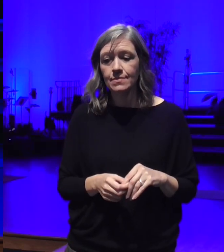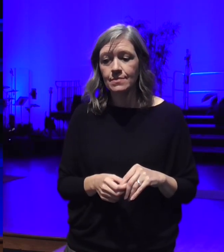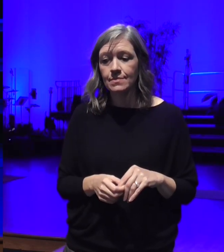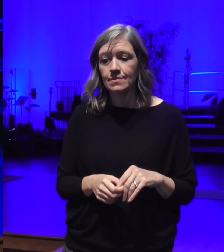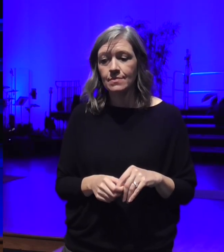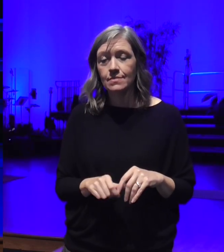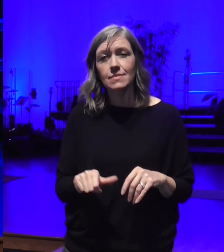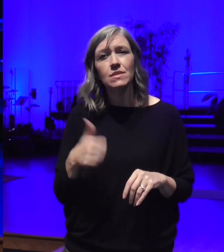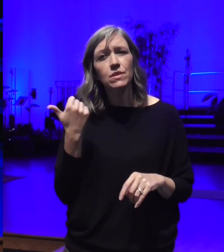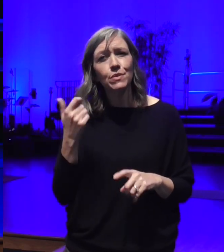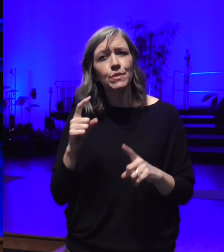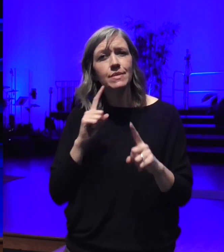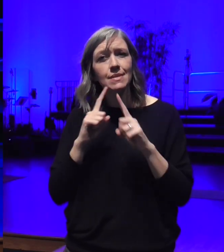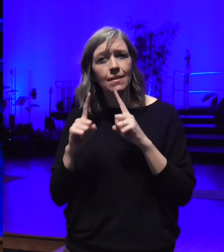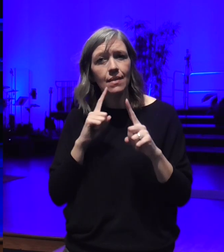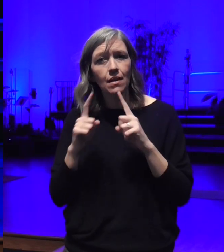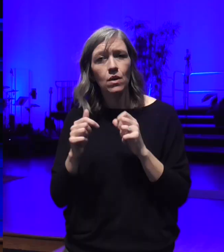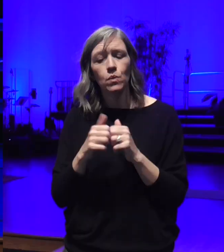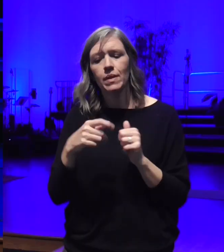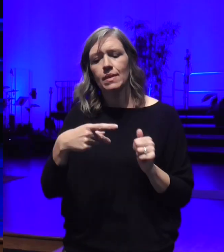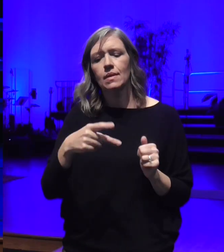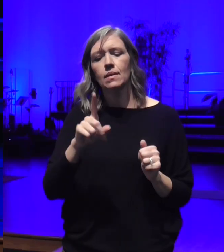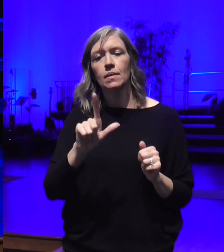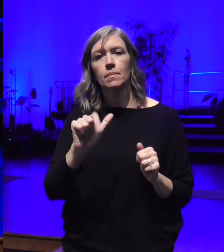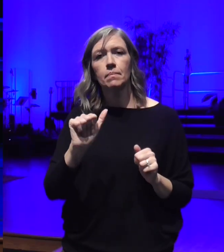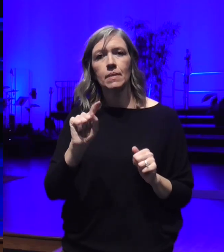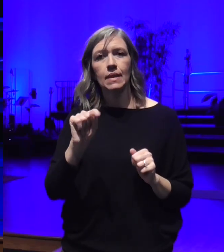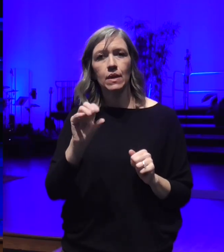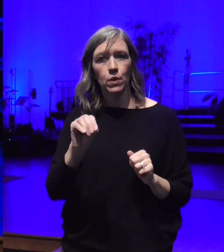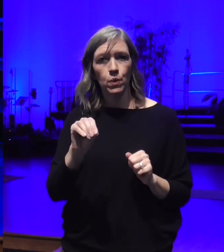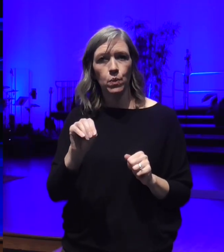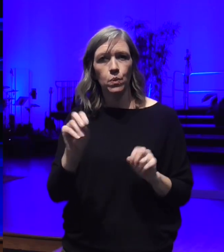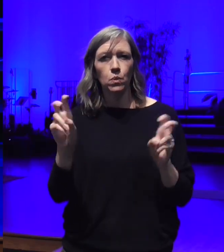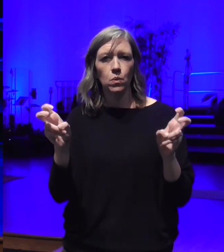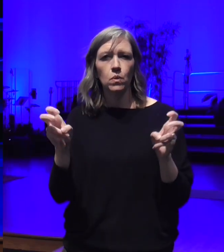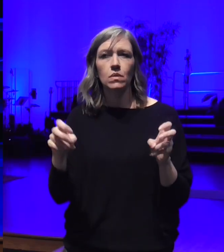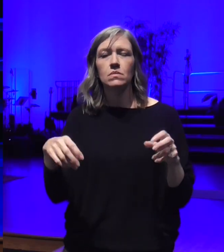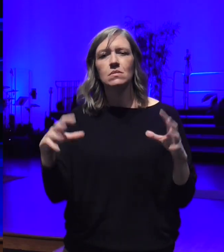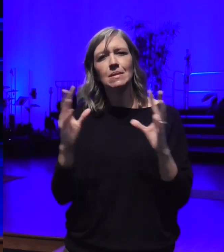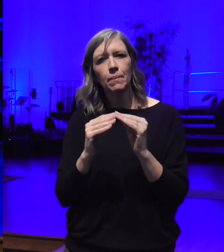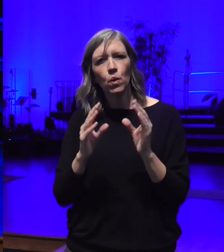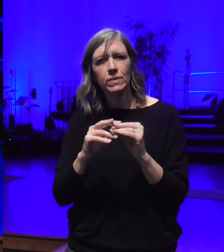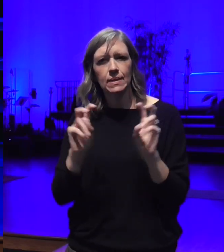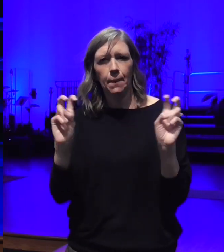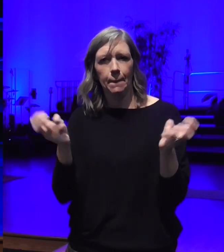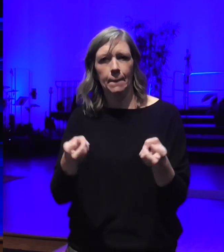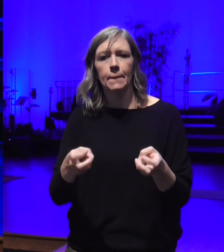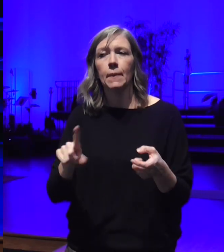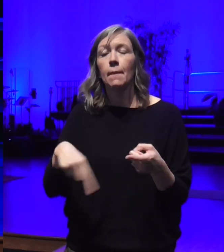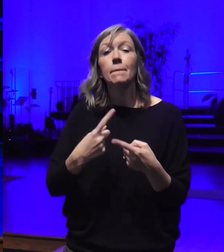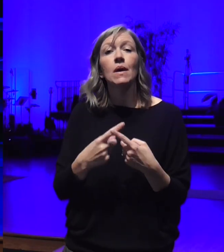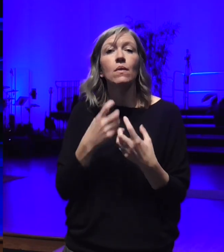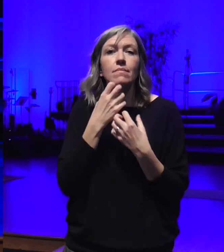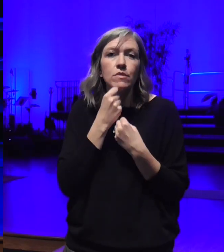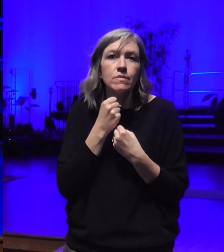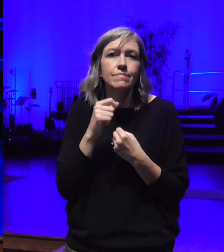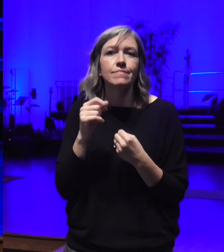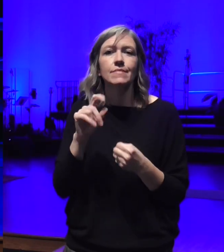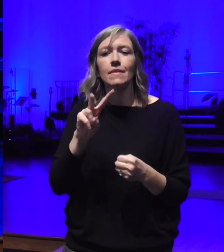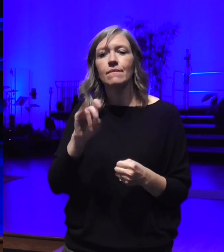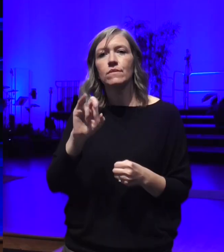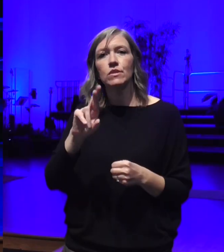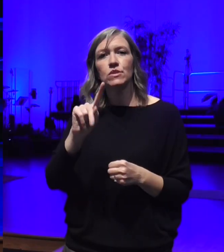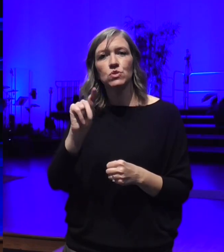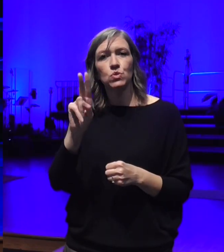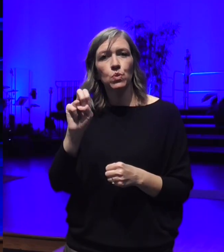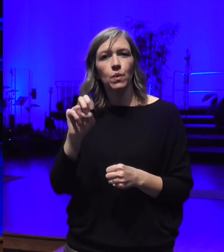In another dialogue of Plato, it's called the Symposium, and it's about the virtue of love. There's this myth, everyone knows it's